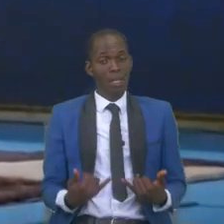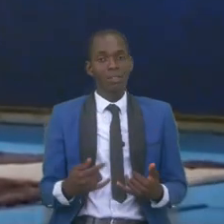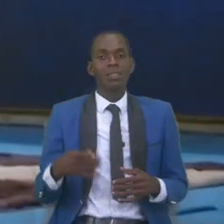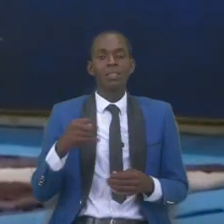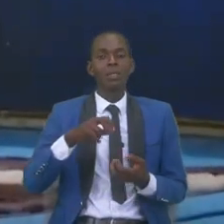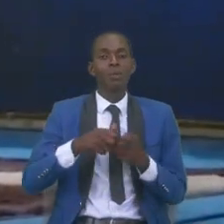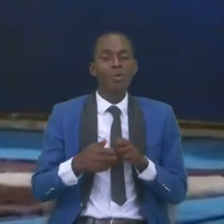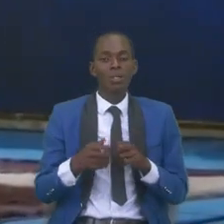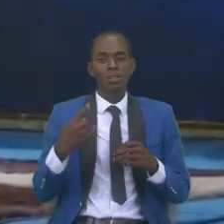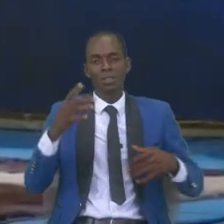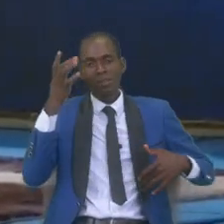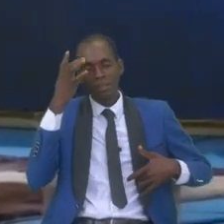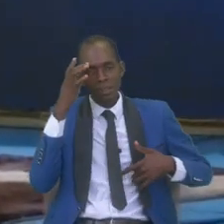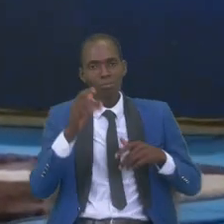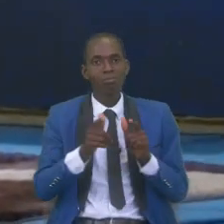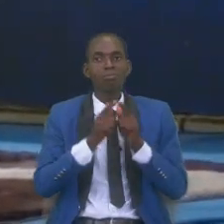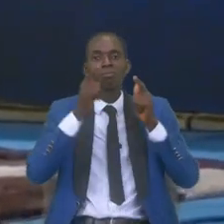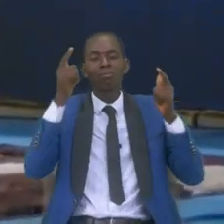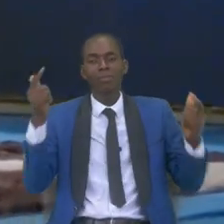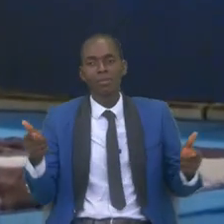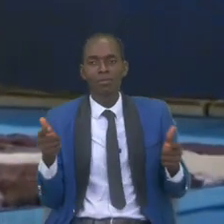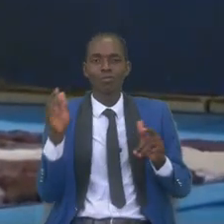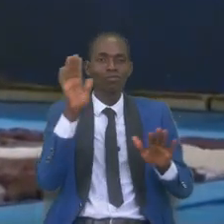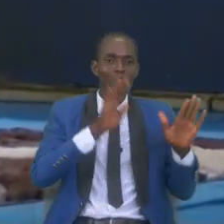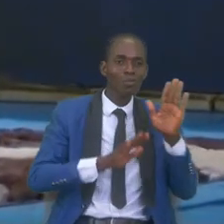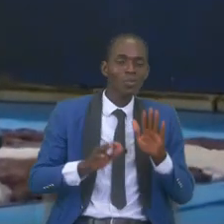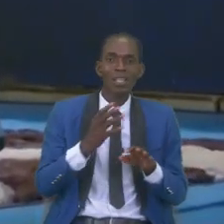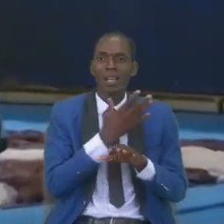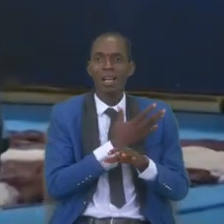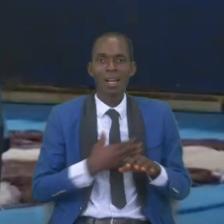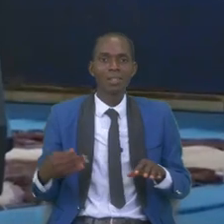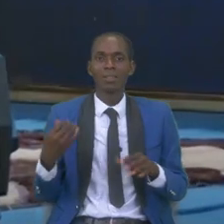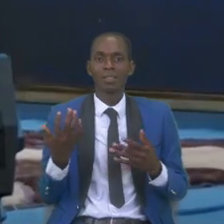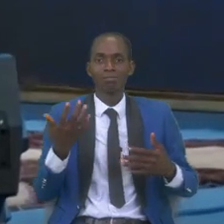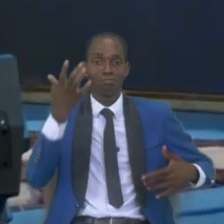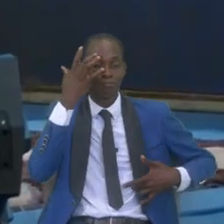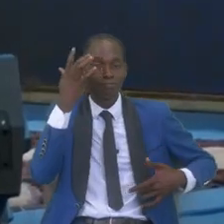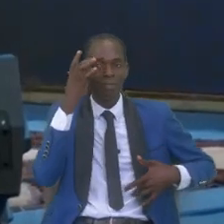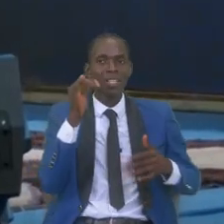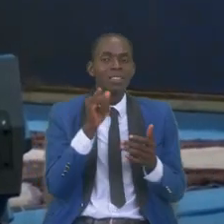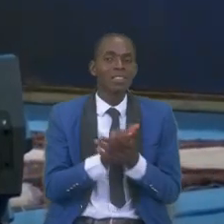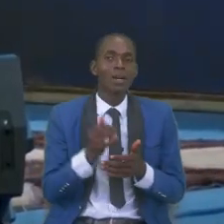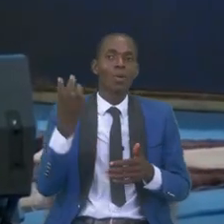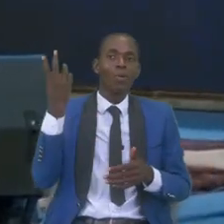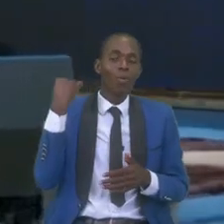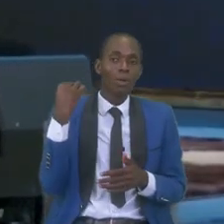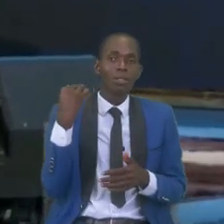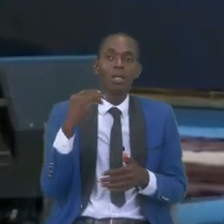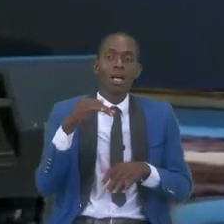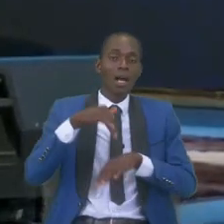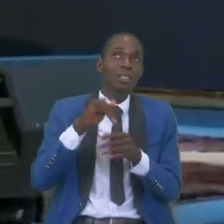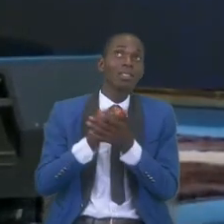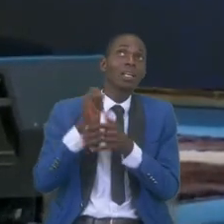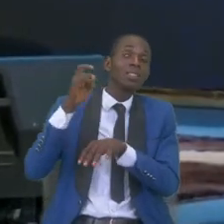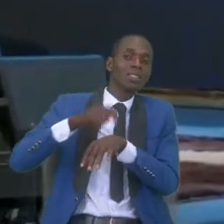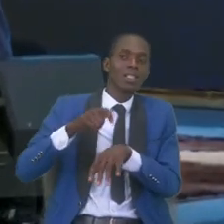greater sicknesses, greater situations, and greater infirmities than was available at that time, because they